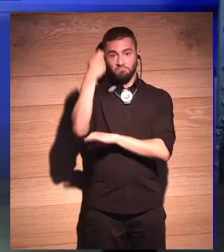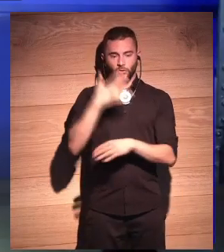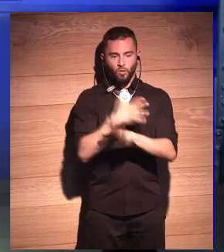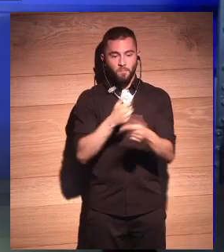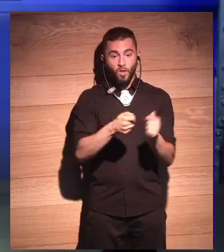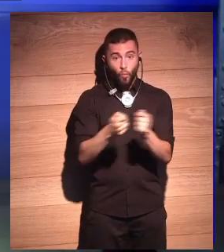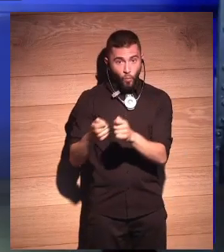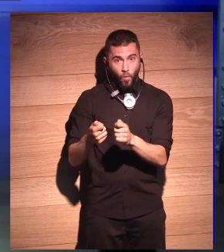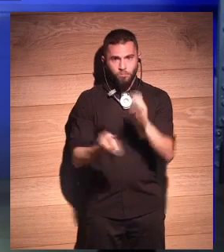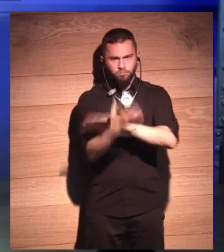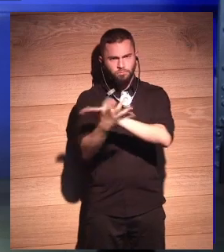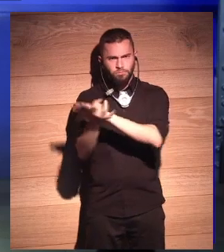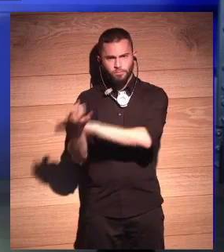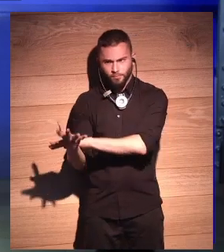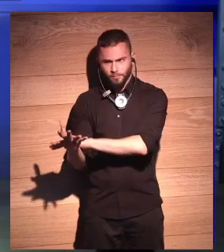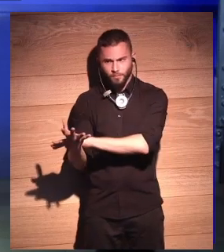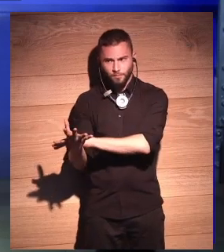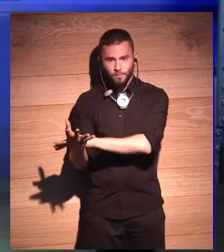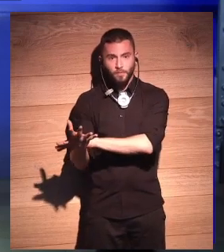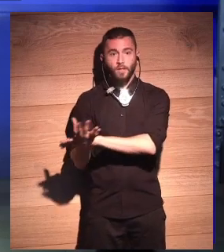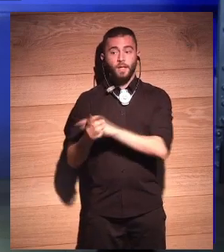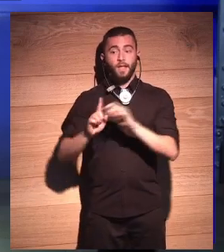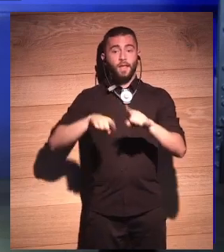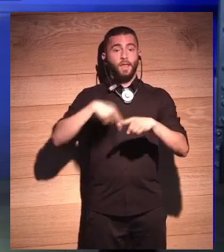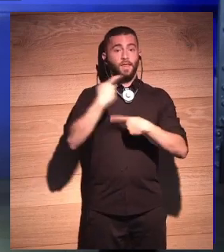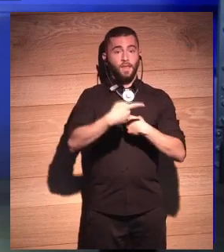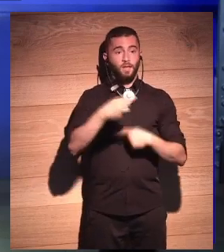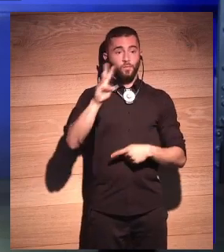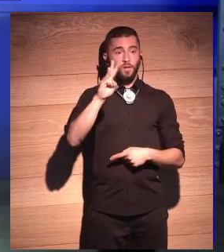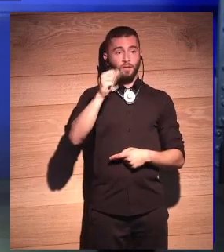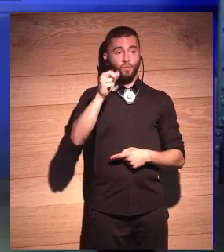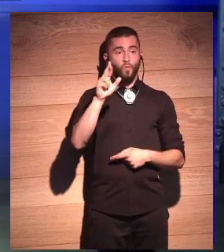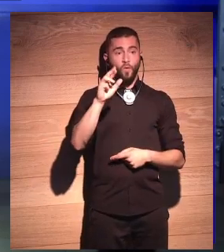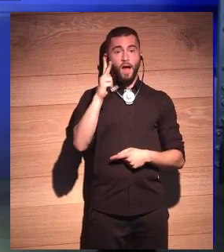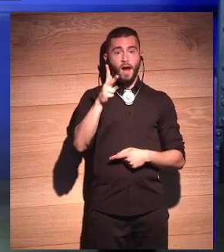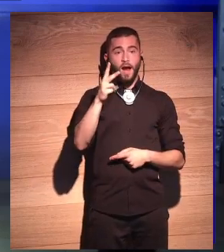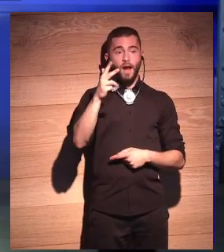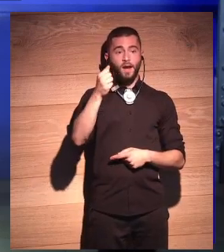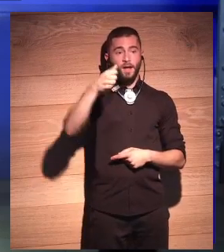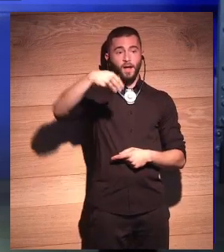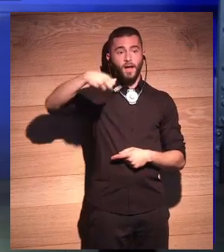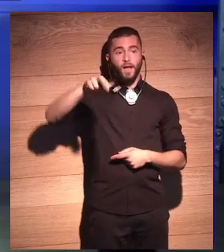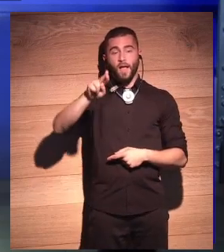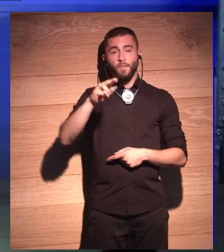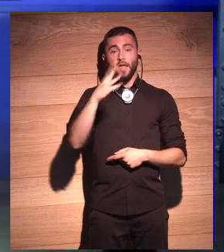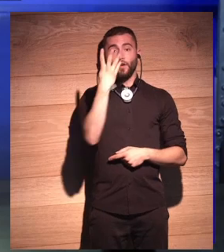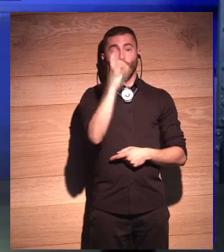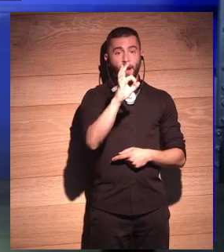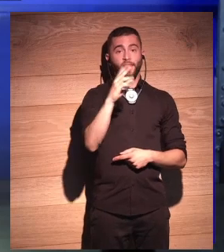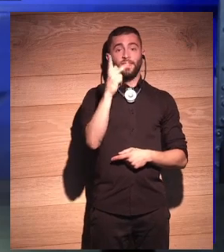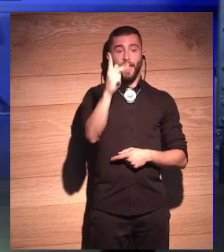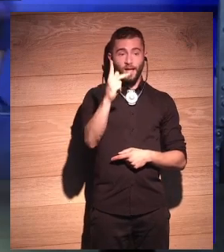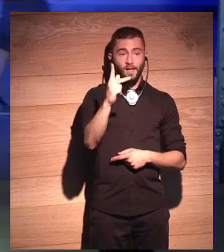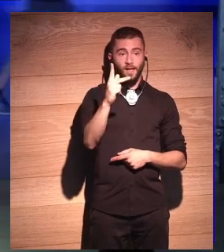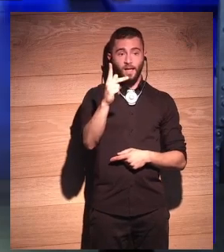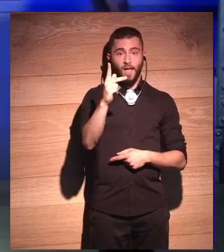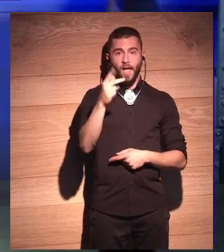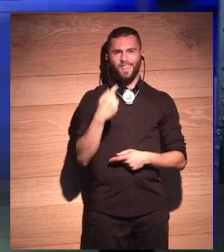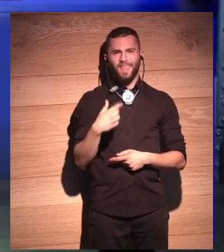Warhammer 40k Dawn of War 3, they came to us and went, can you make one of the weapons from the game,